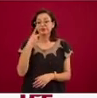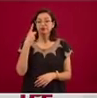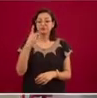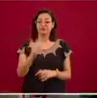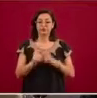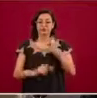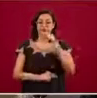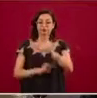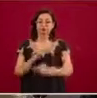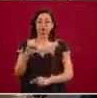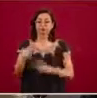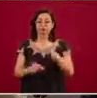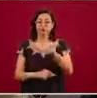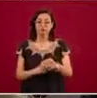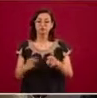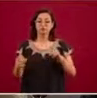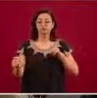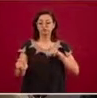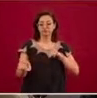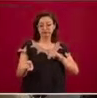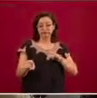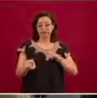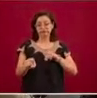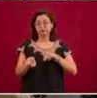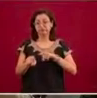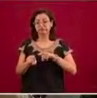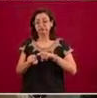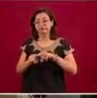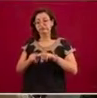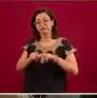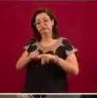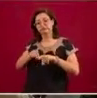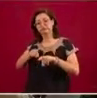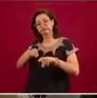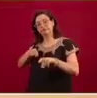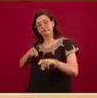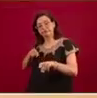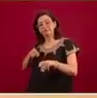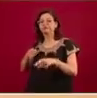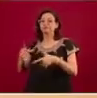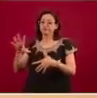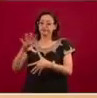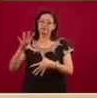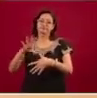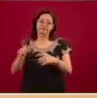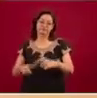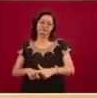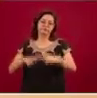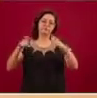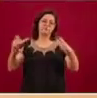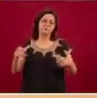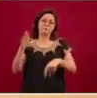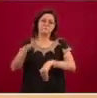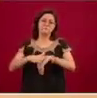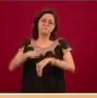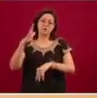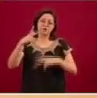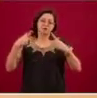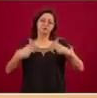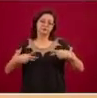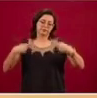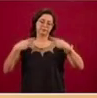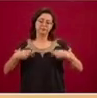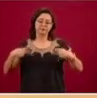have been saying, there will be a time in which these two bars will invert